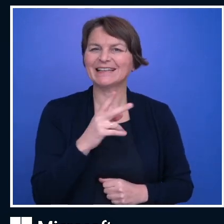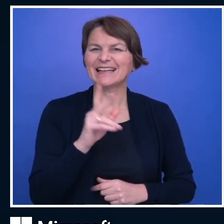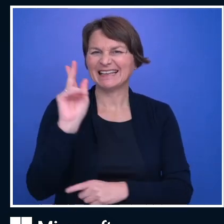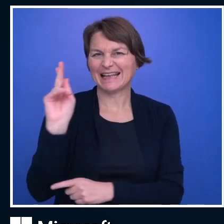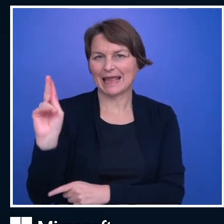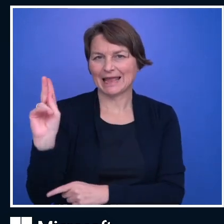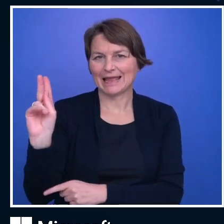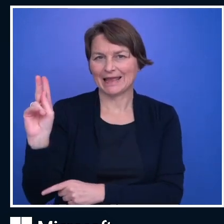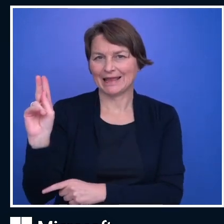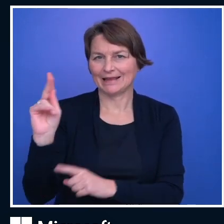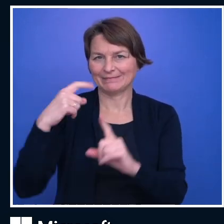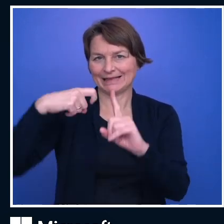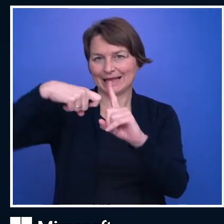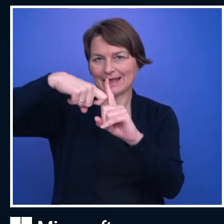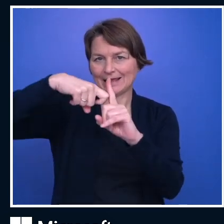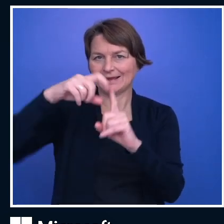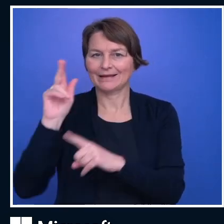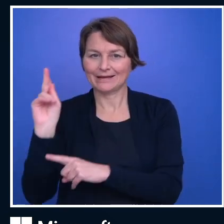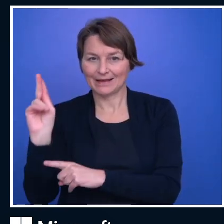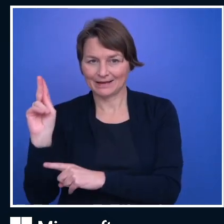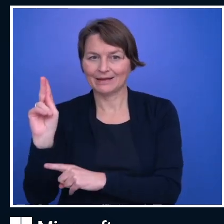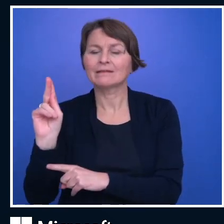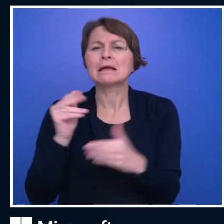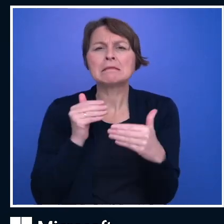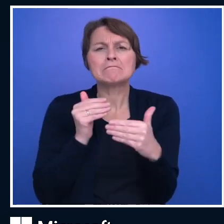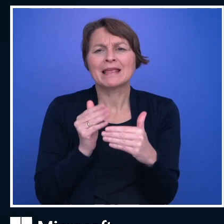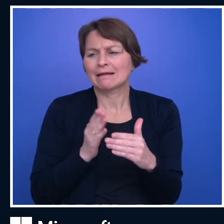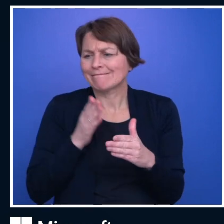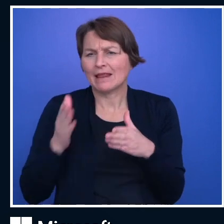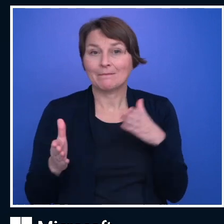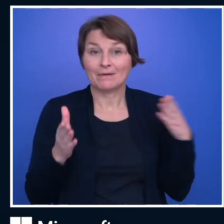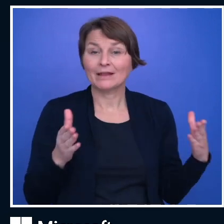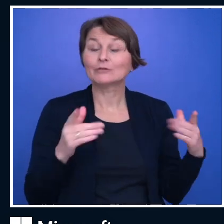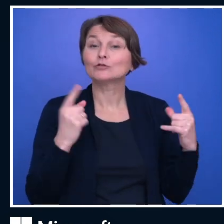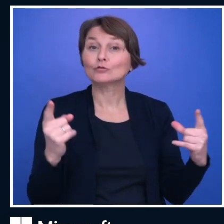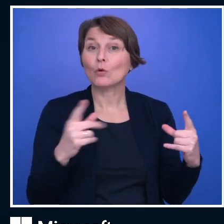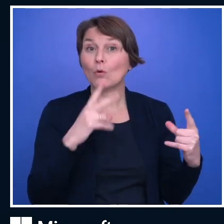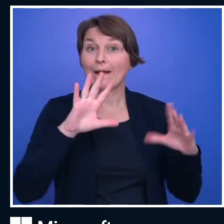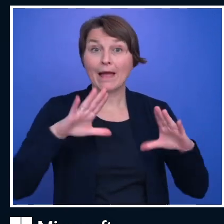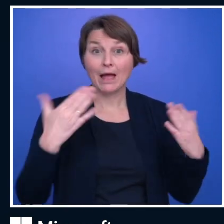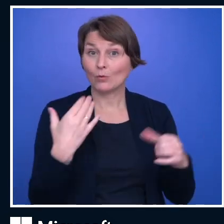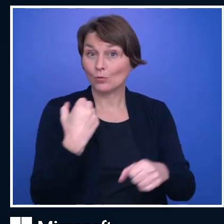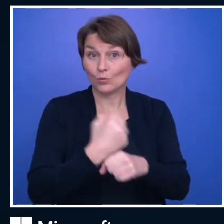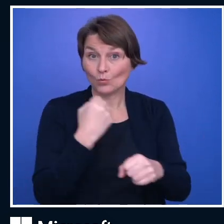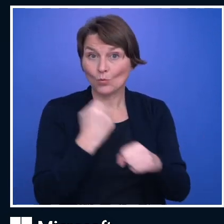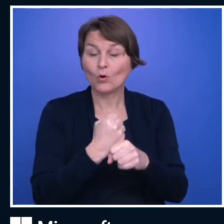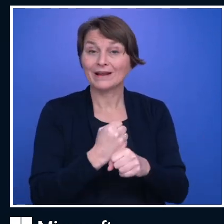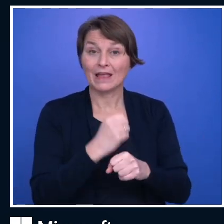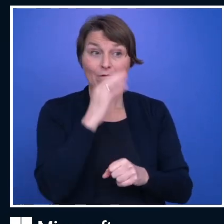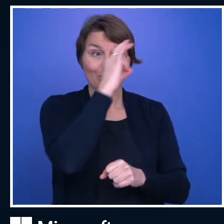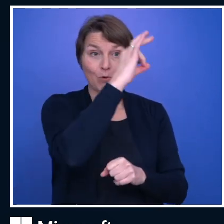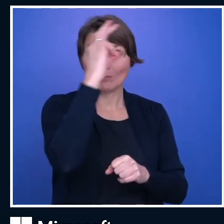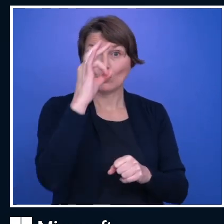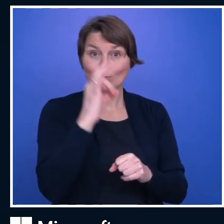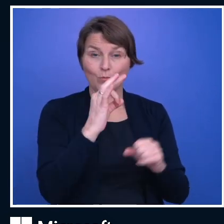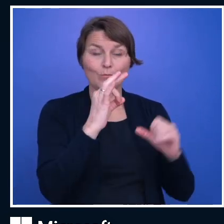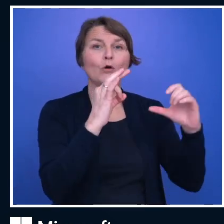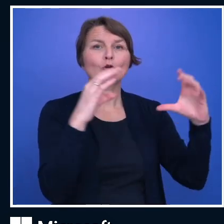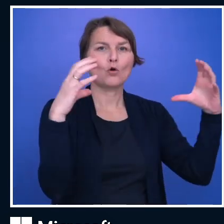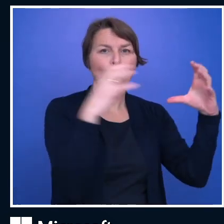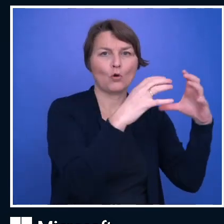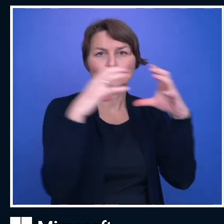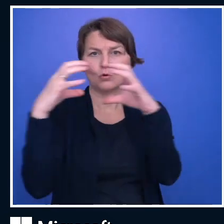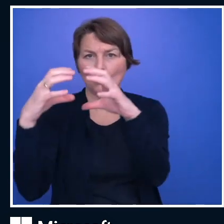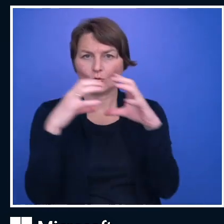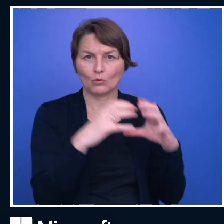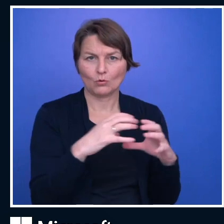uses the idea that points that are close to each other are similar. So let's take the example of the second